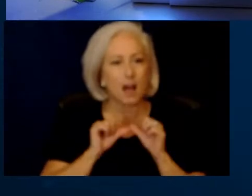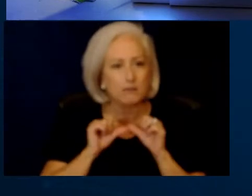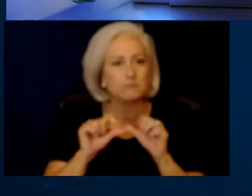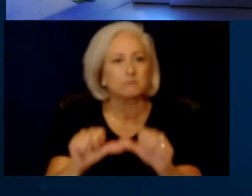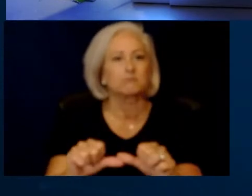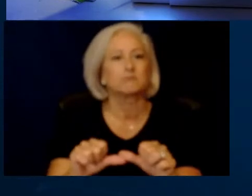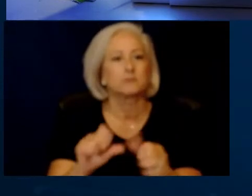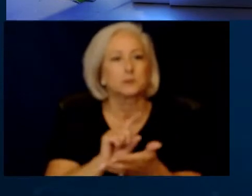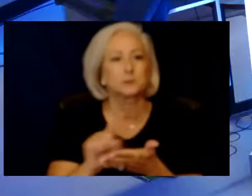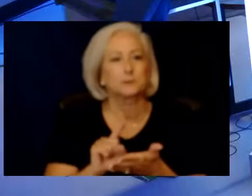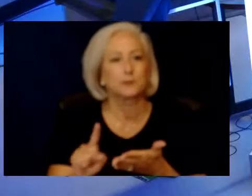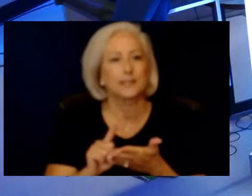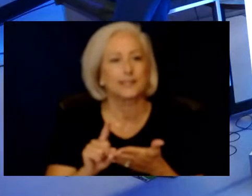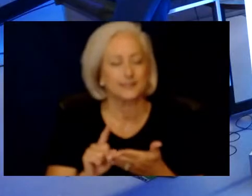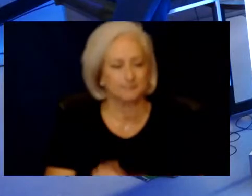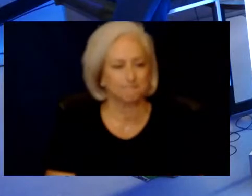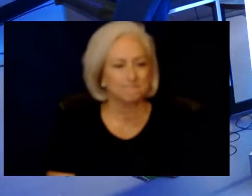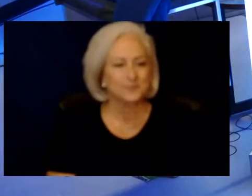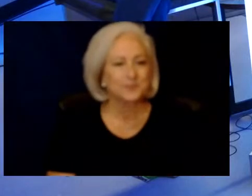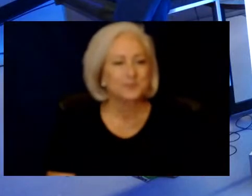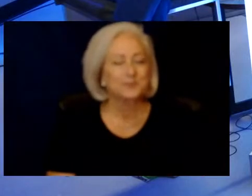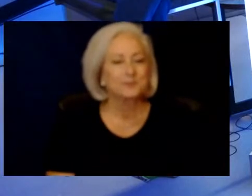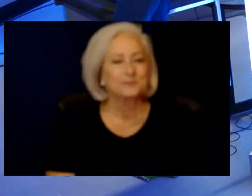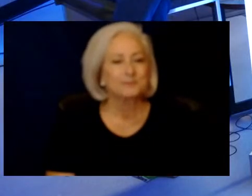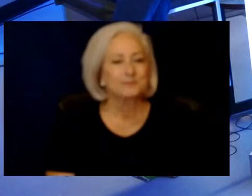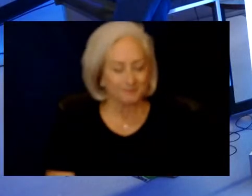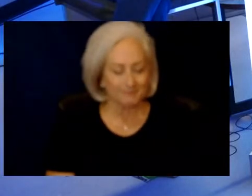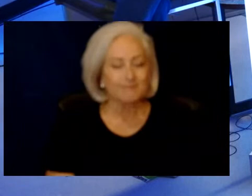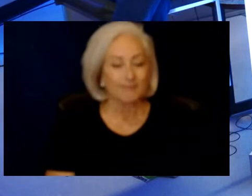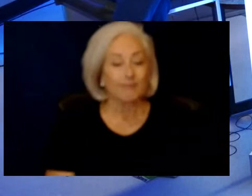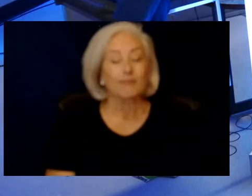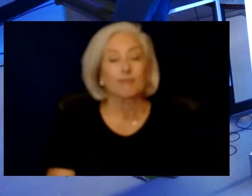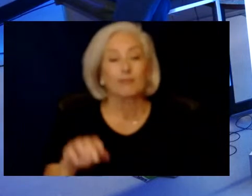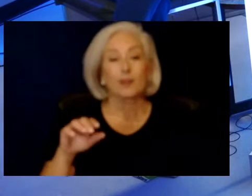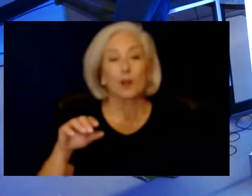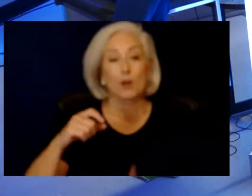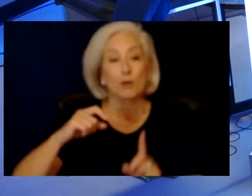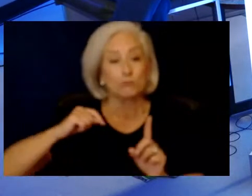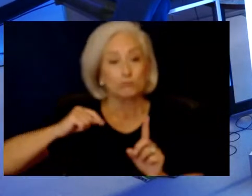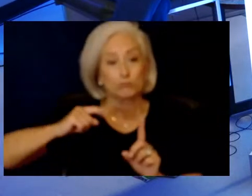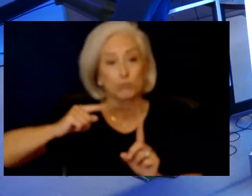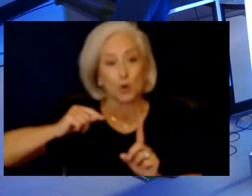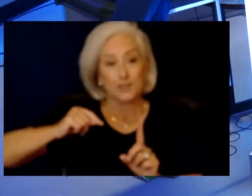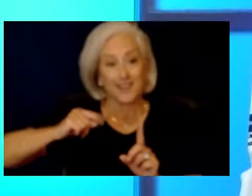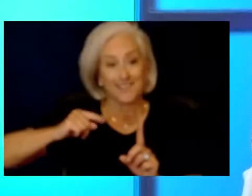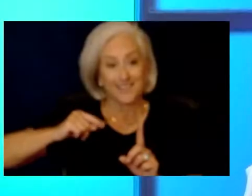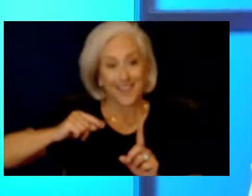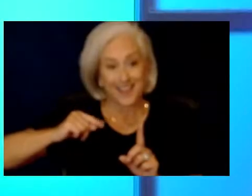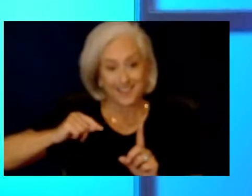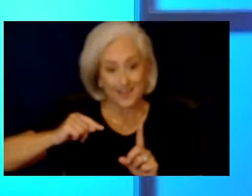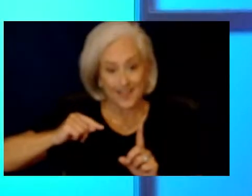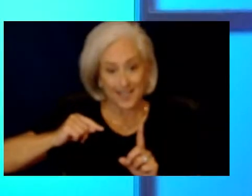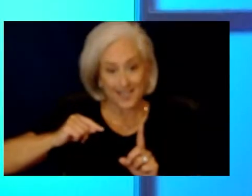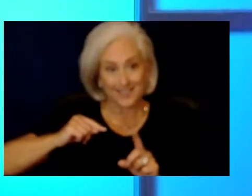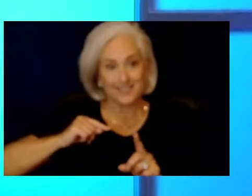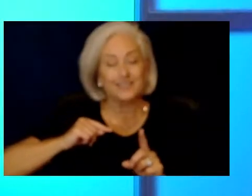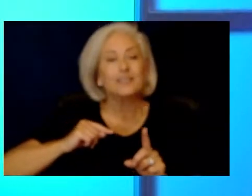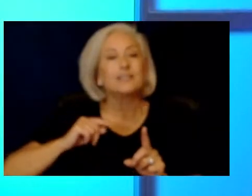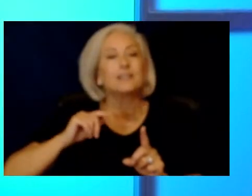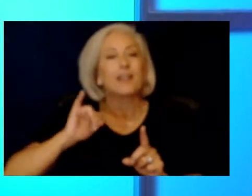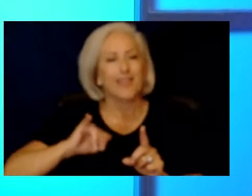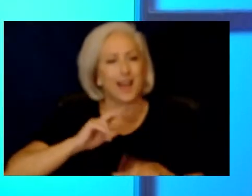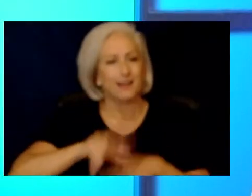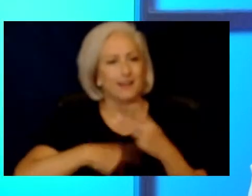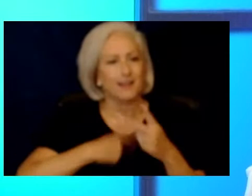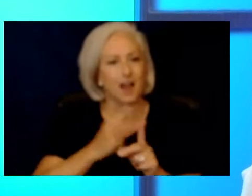I guess I'll take that. You bet. So proton therapy, again, as a form of radiation treatment, is a